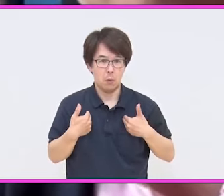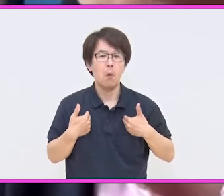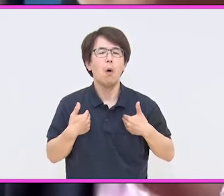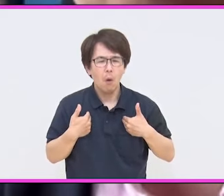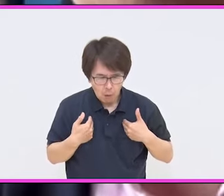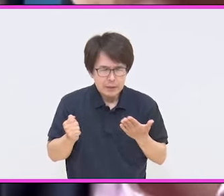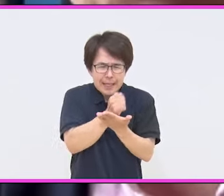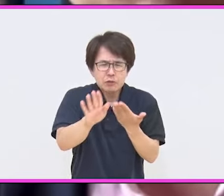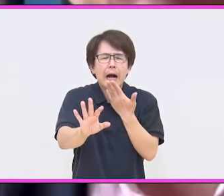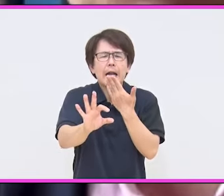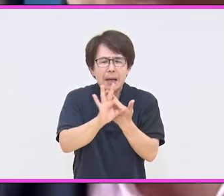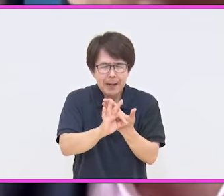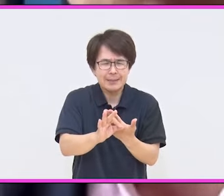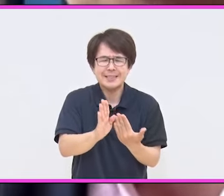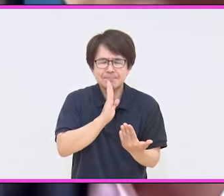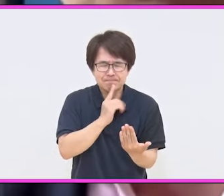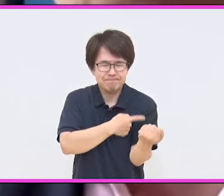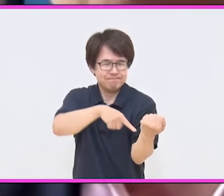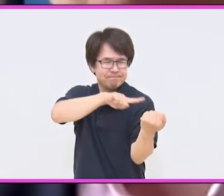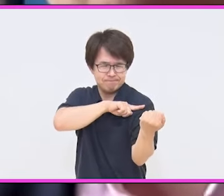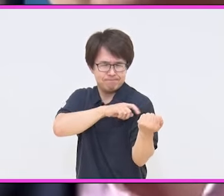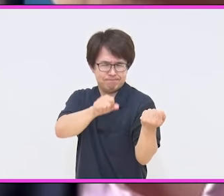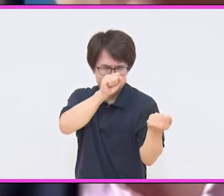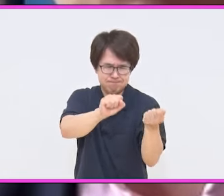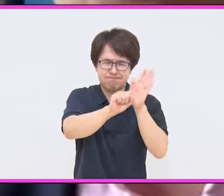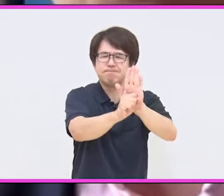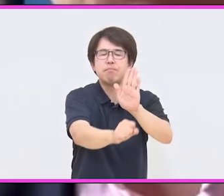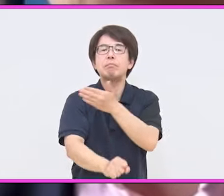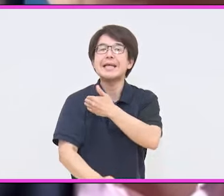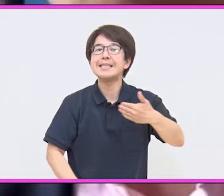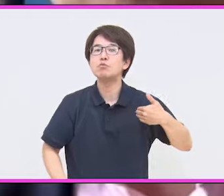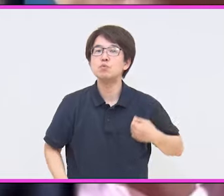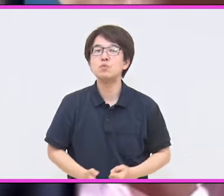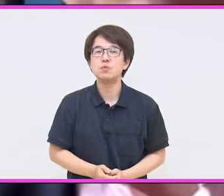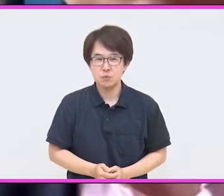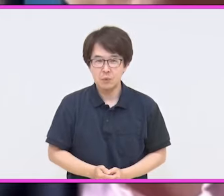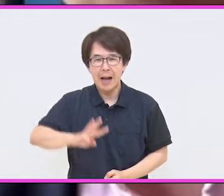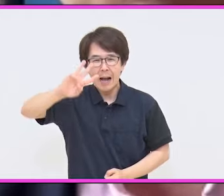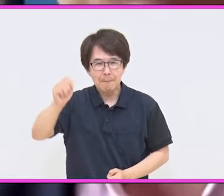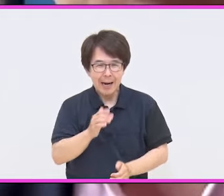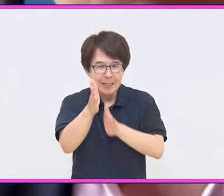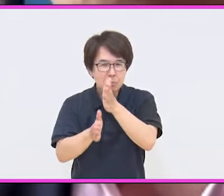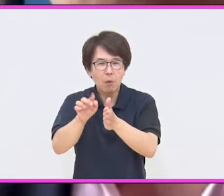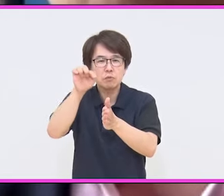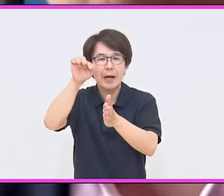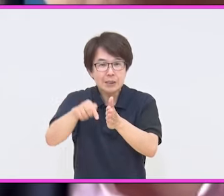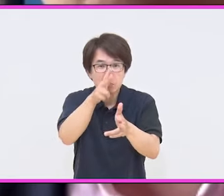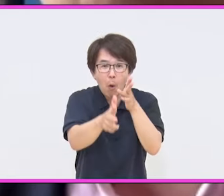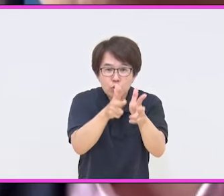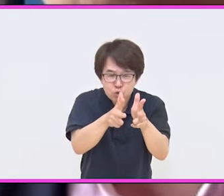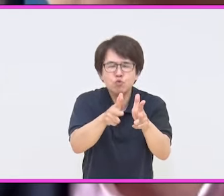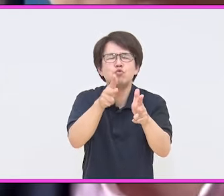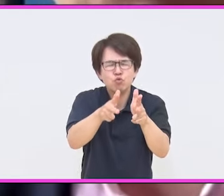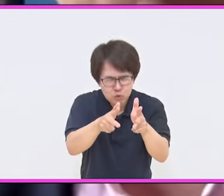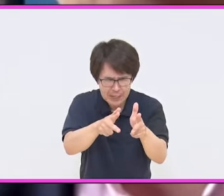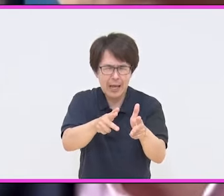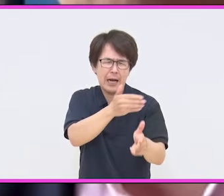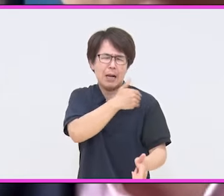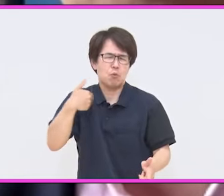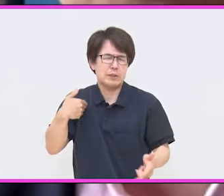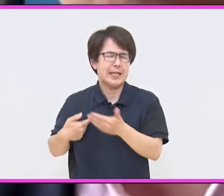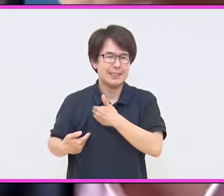and if we have an equal chance, we can show what we can do. And parasports shows a way to do that in relation to sport, but there's no reason why